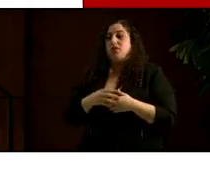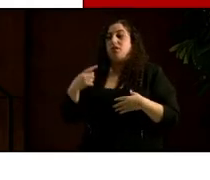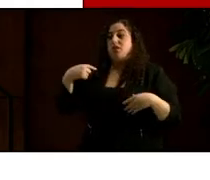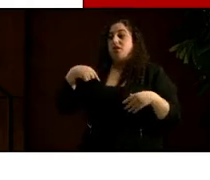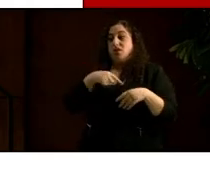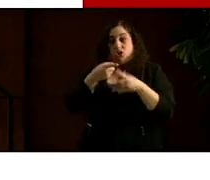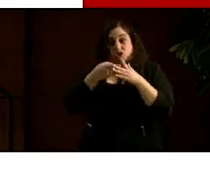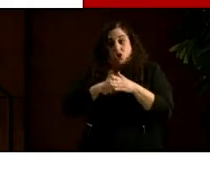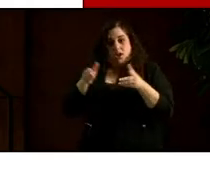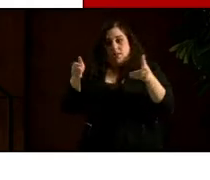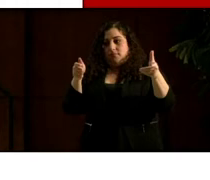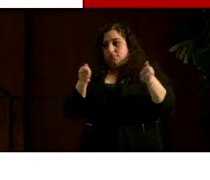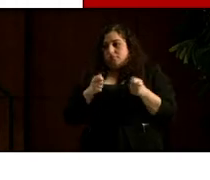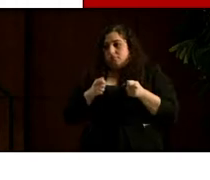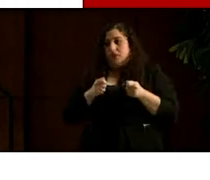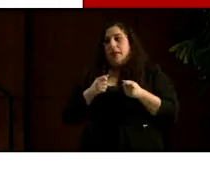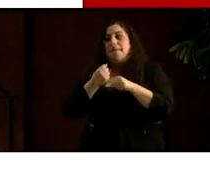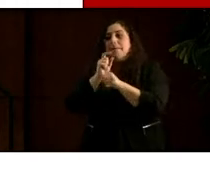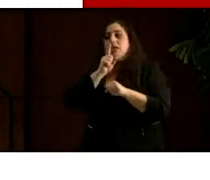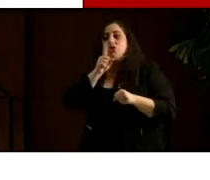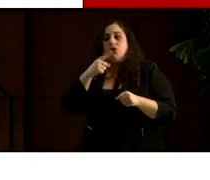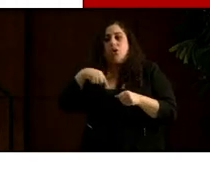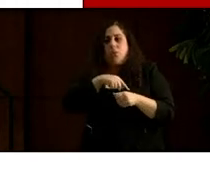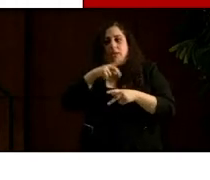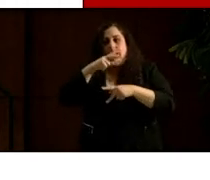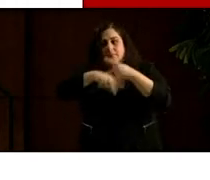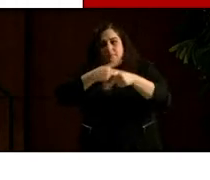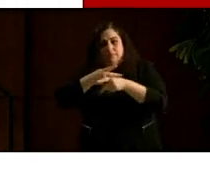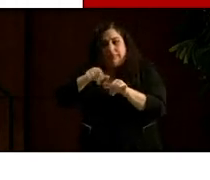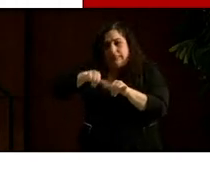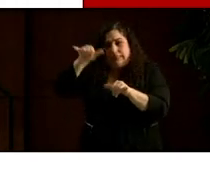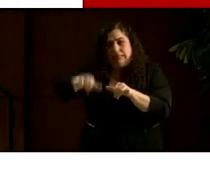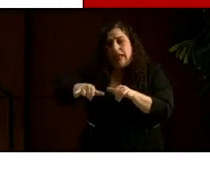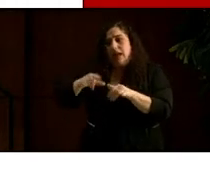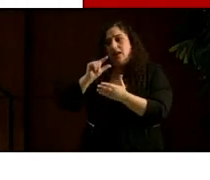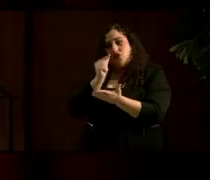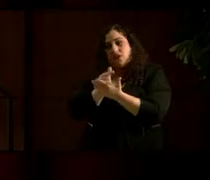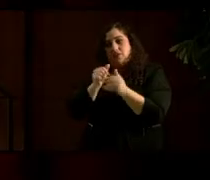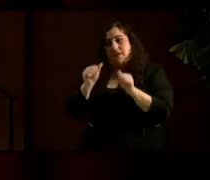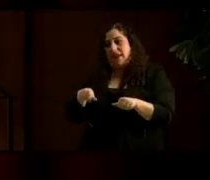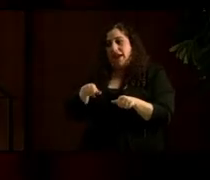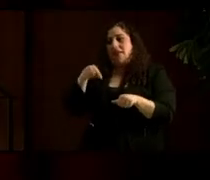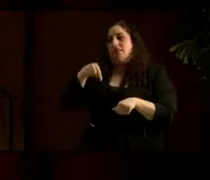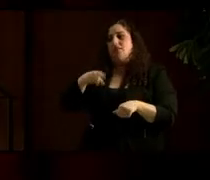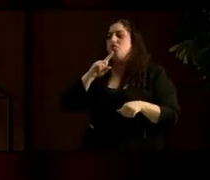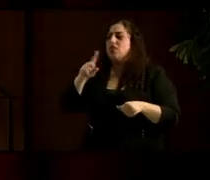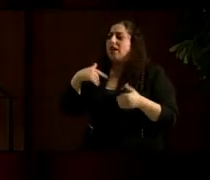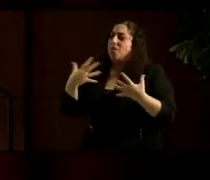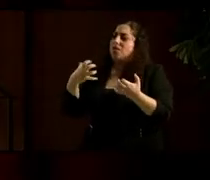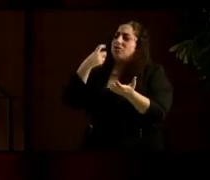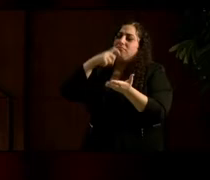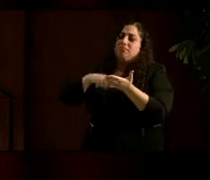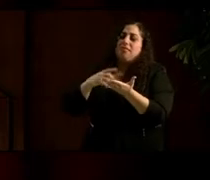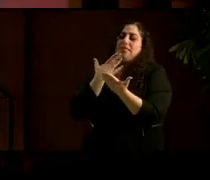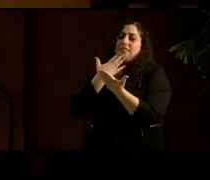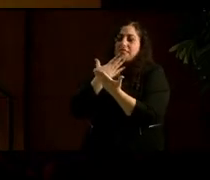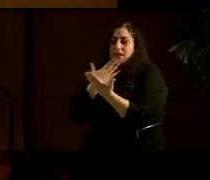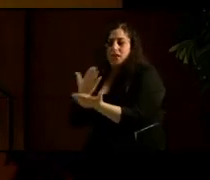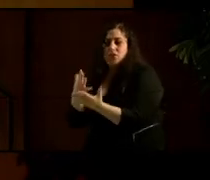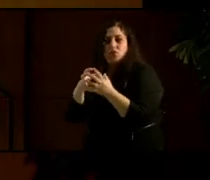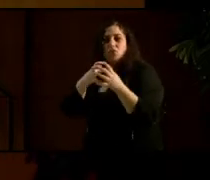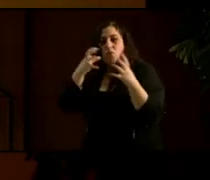maintained tirelessly these last 18 months. Once again, I want you to join me in thanking and congratulating Sharika White.